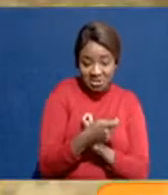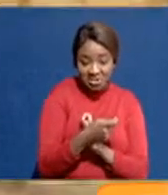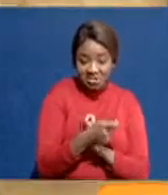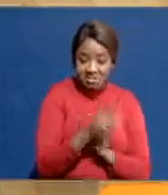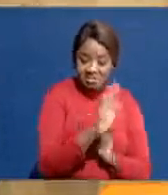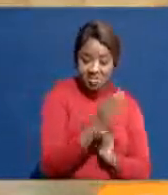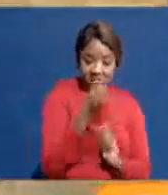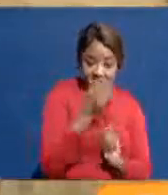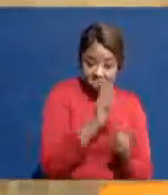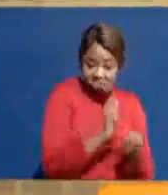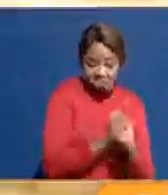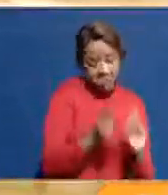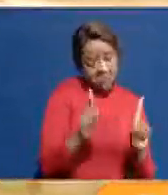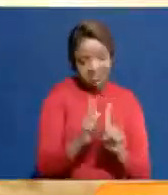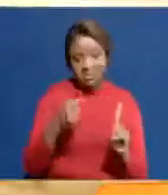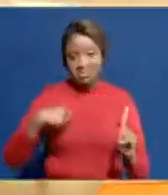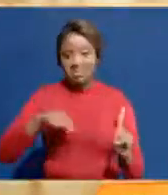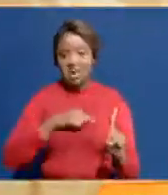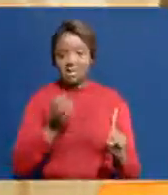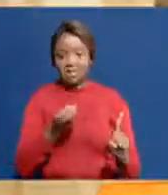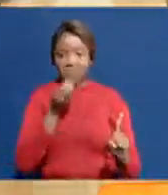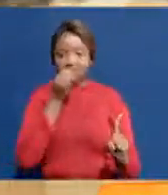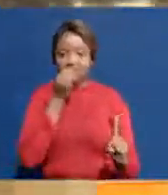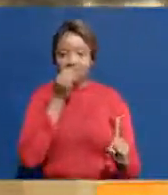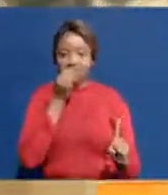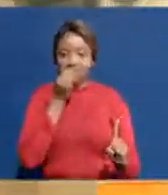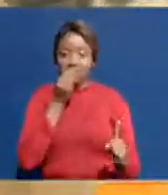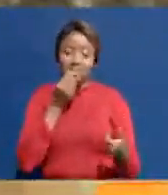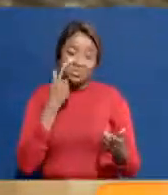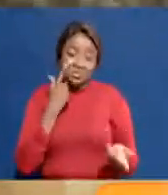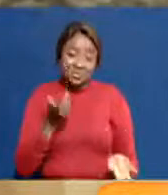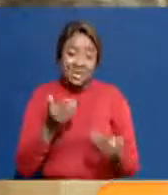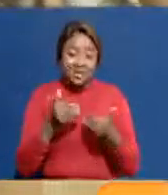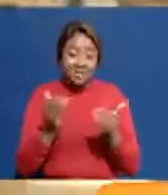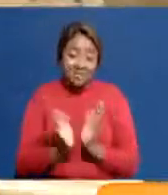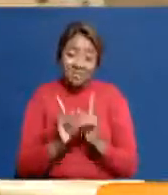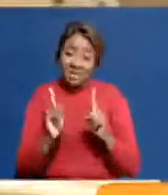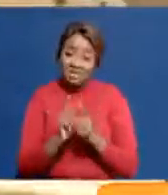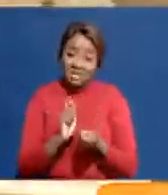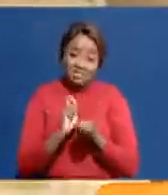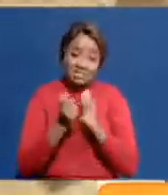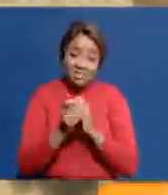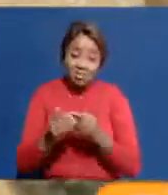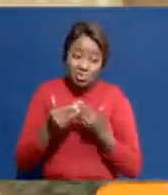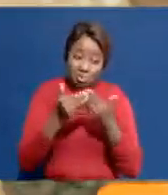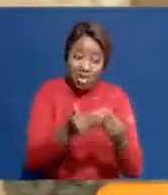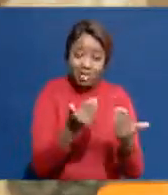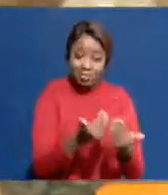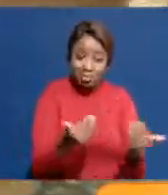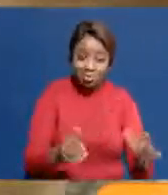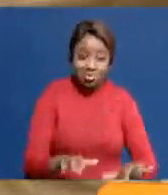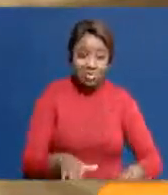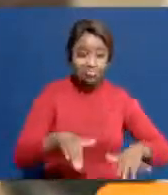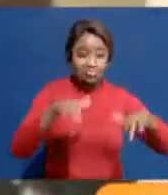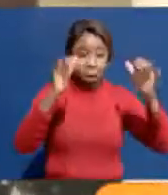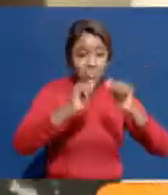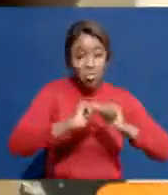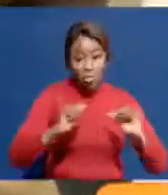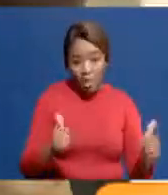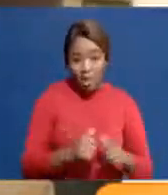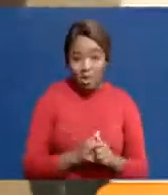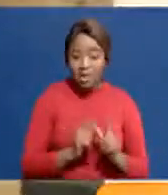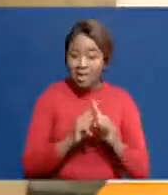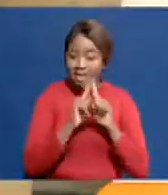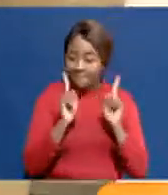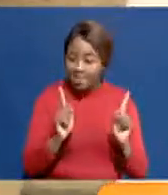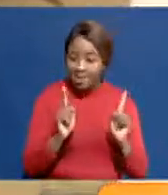eats. It's part of the adjustments families make to ensure their children develop at a good pace. There is a